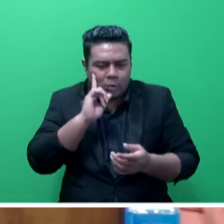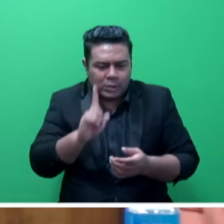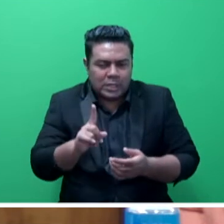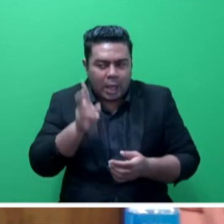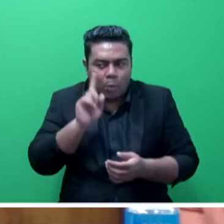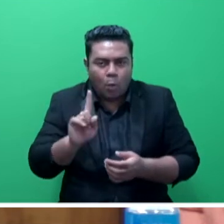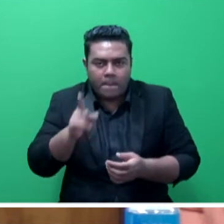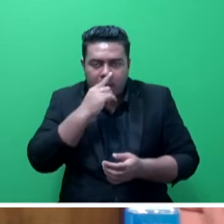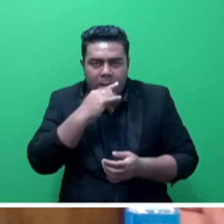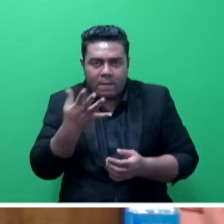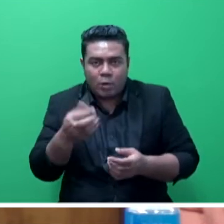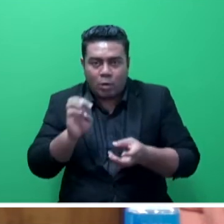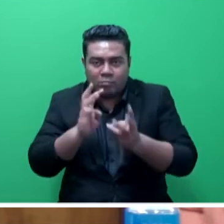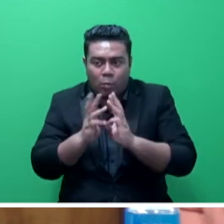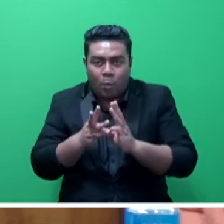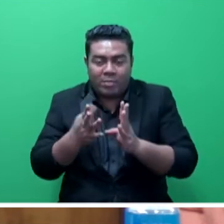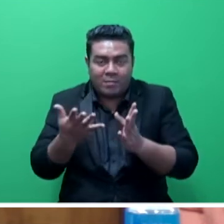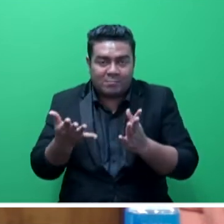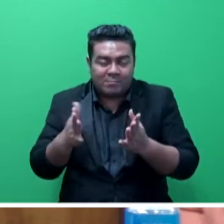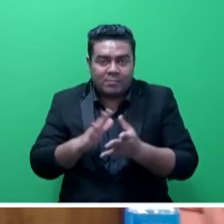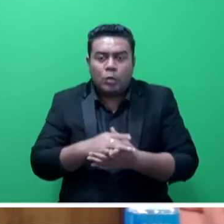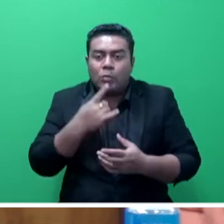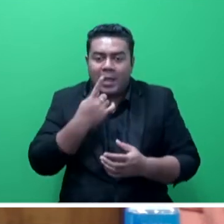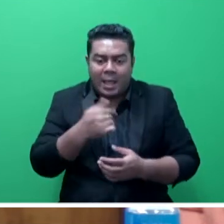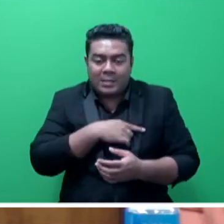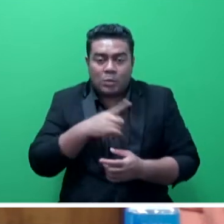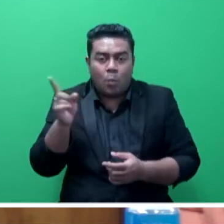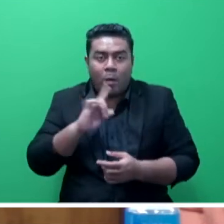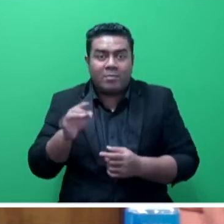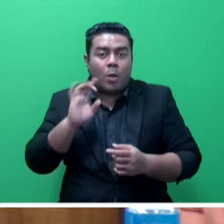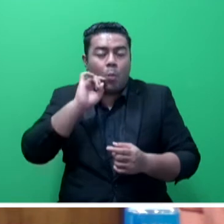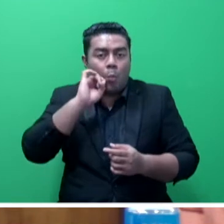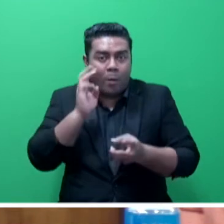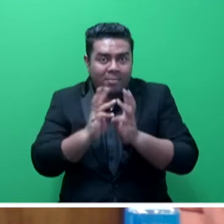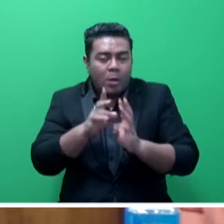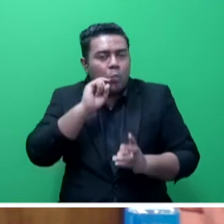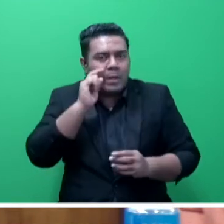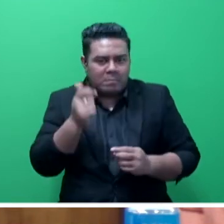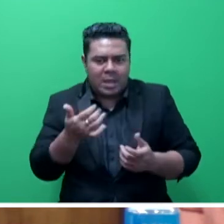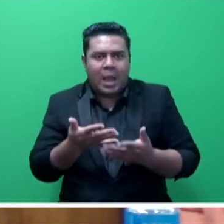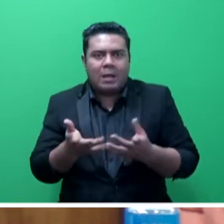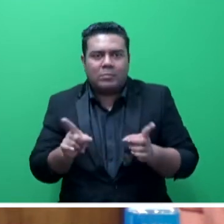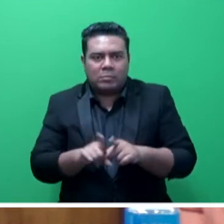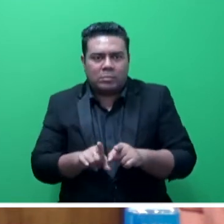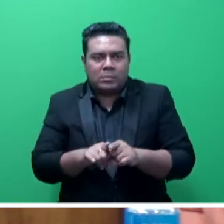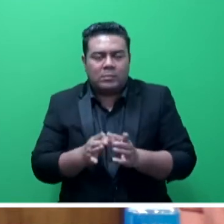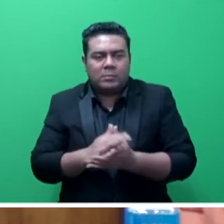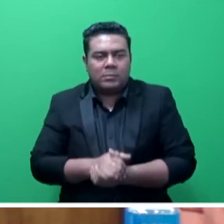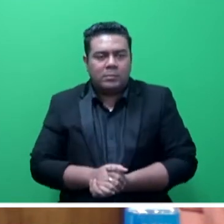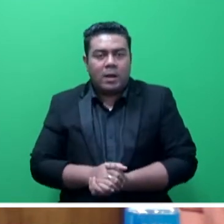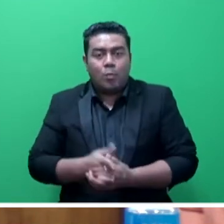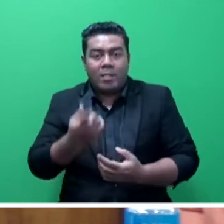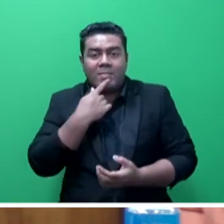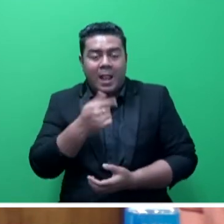The traditional way of weather prediction is to tell us what the weather will be. Impact-based forecasting will